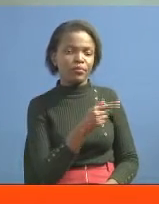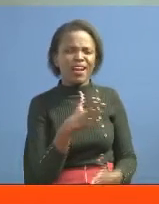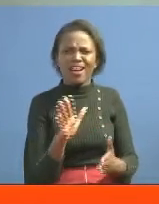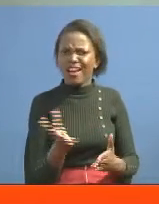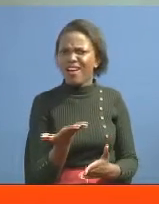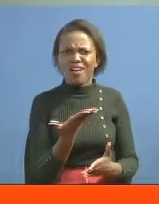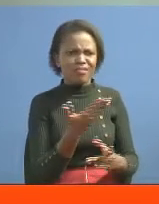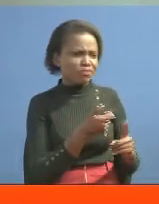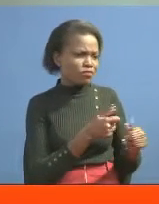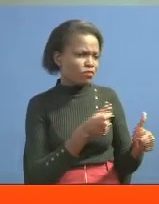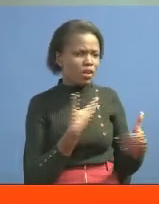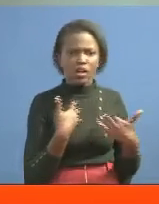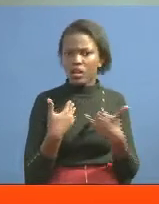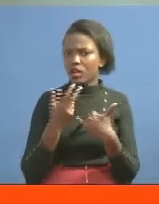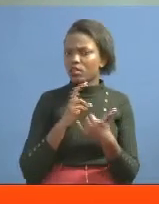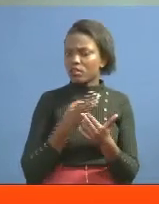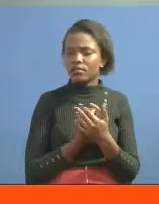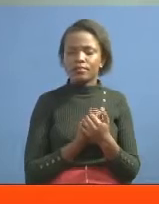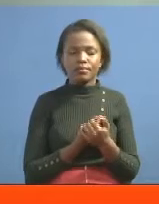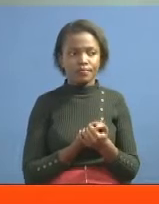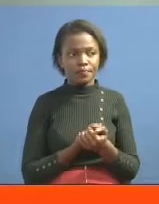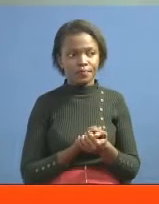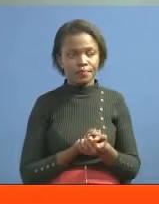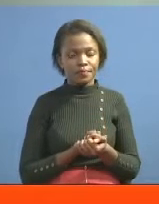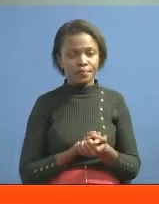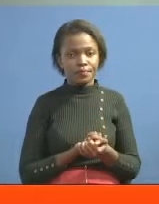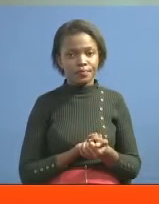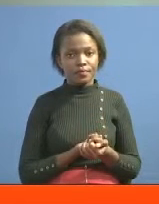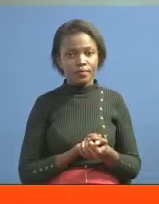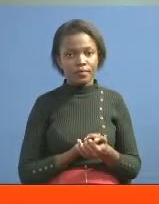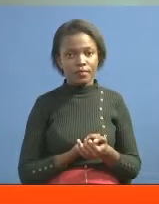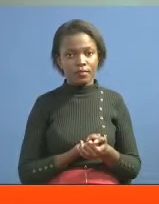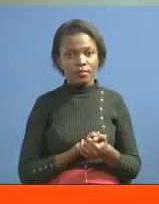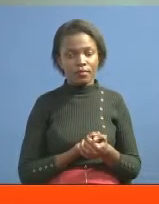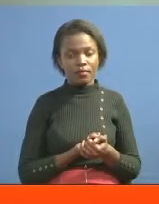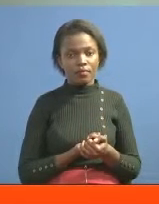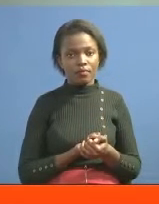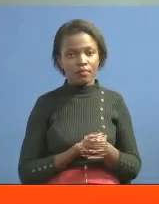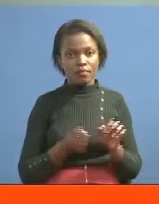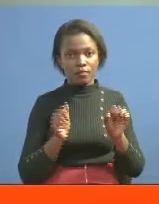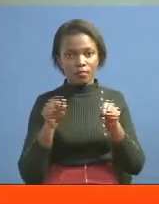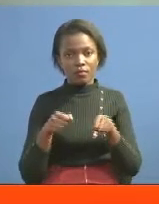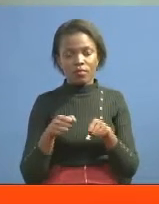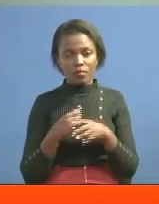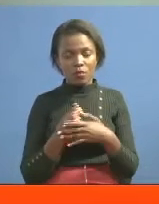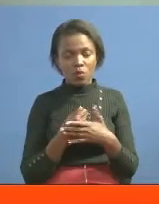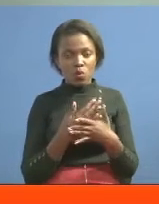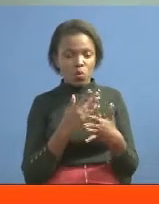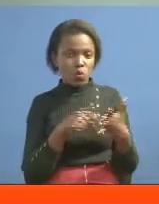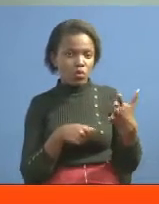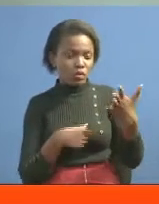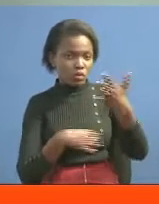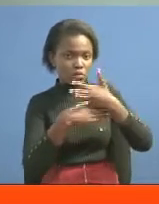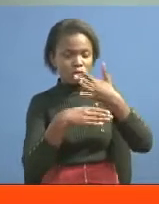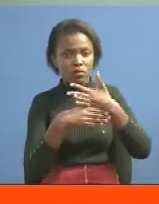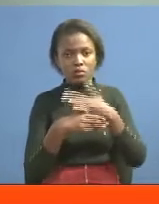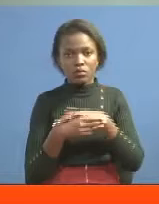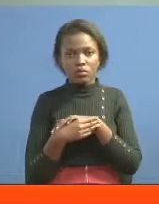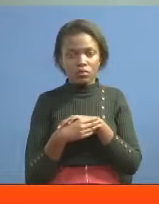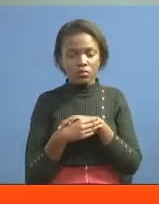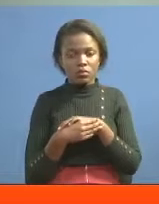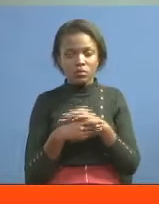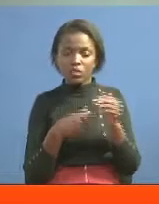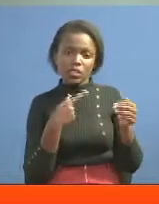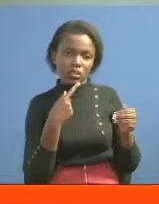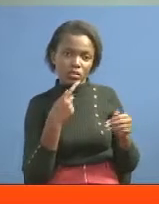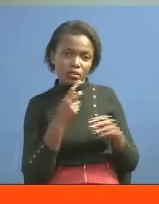we from being a self-sufficient nation, in that we can, like what Magufuli used to say, we have everything within ourselves. We